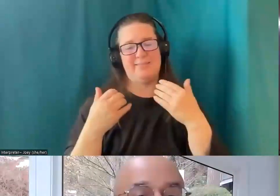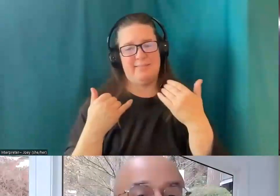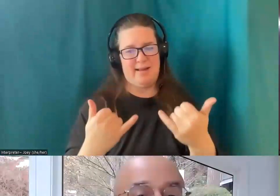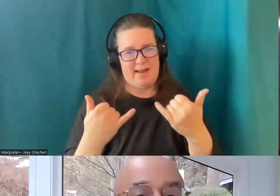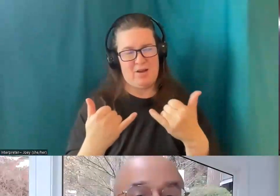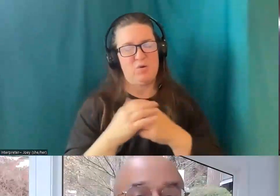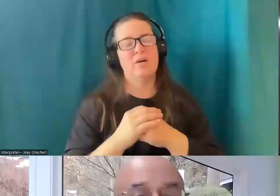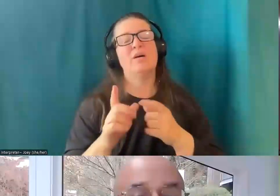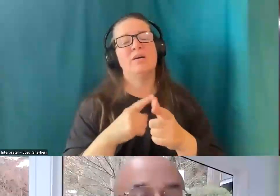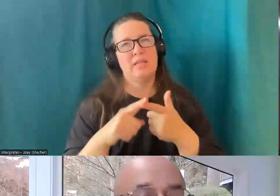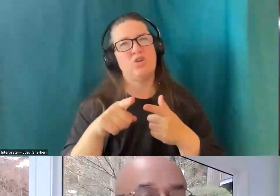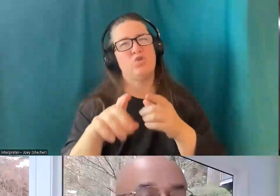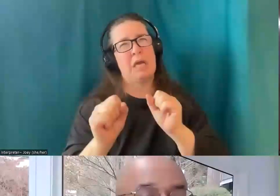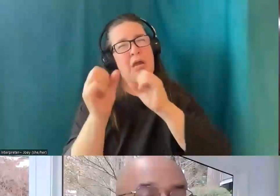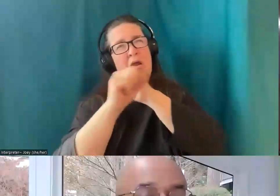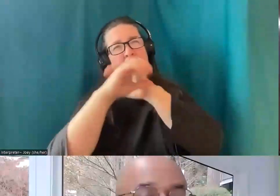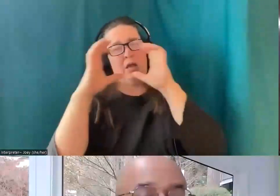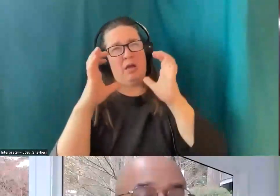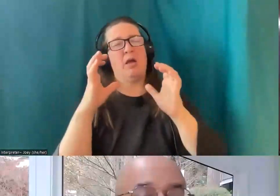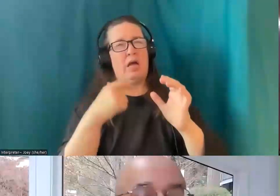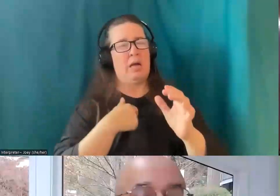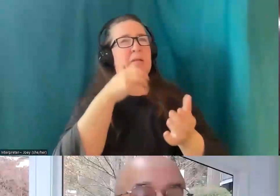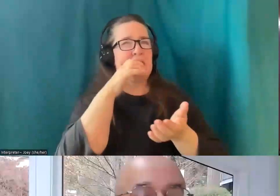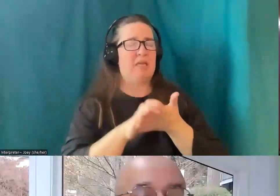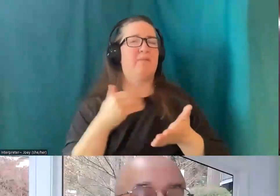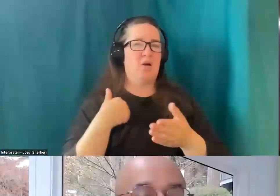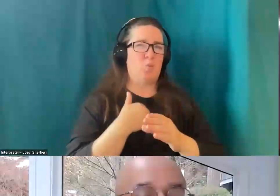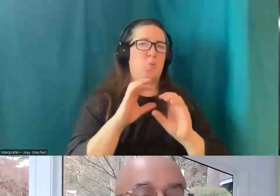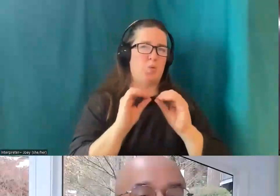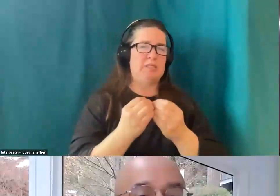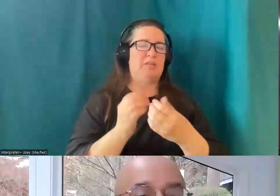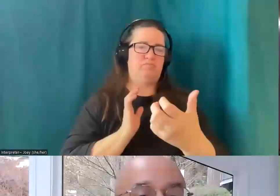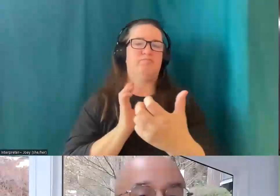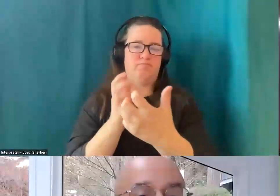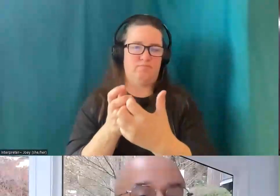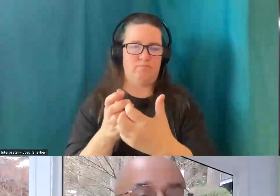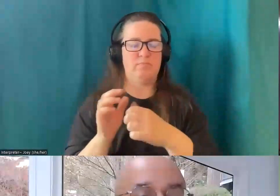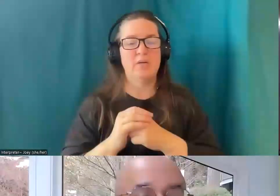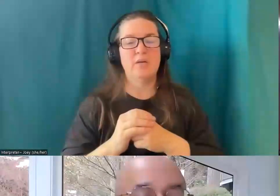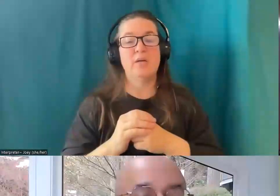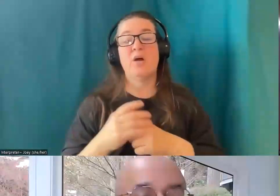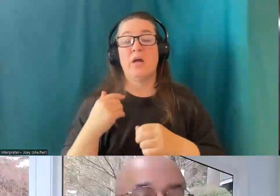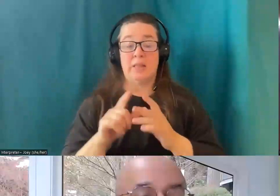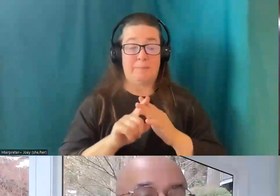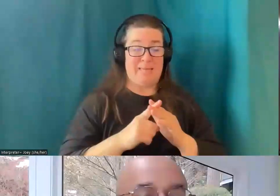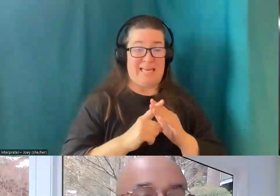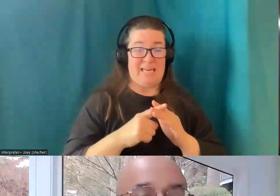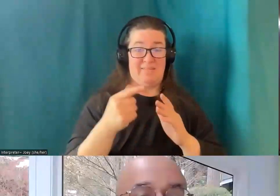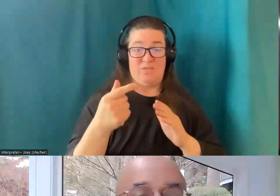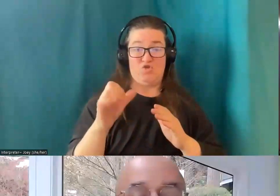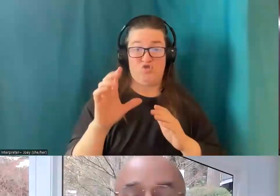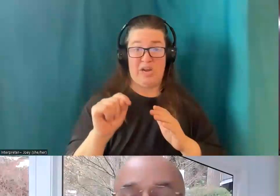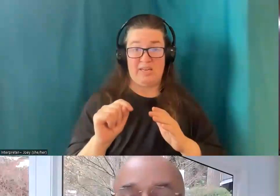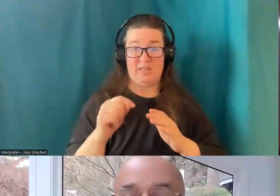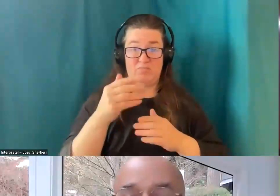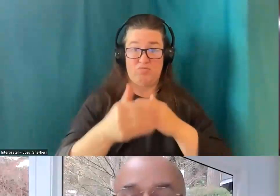4 questions at the beginning of the application process. And if organizations answer no to any of those questions, then the application will stop. They won't